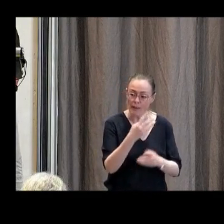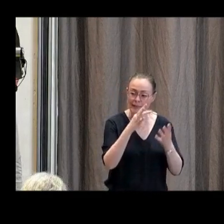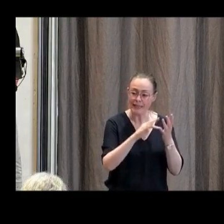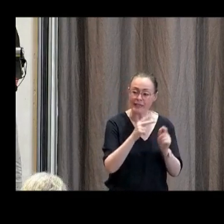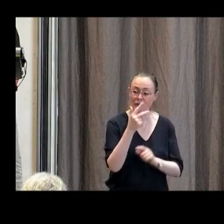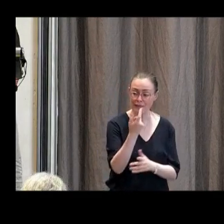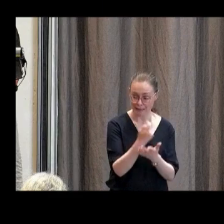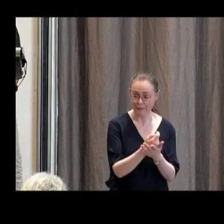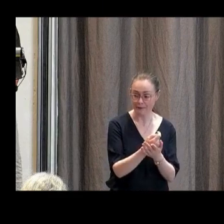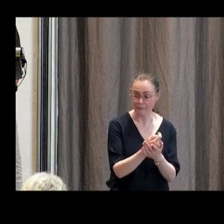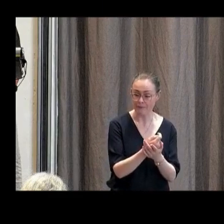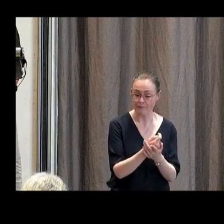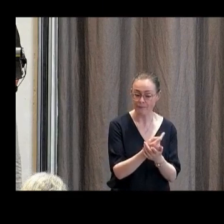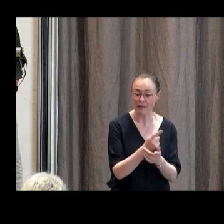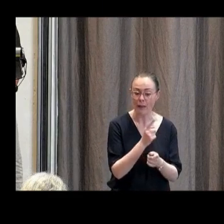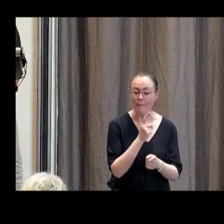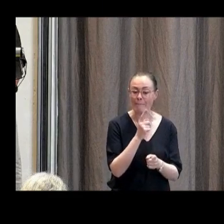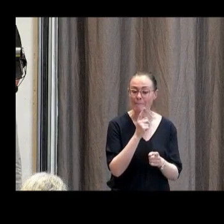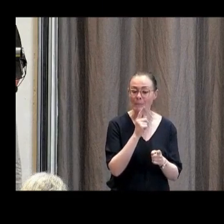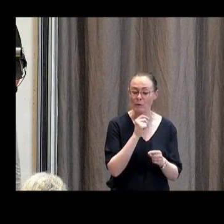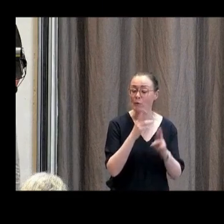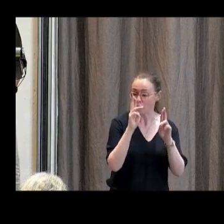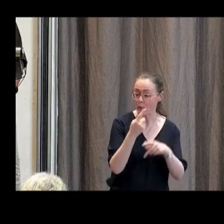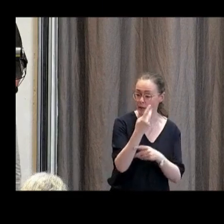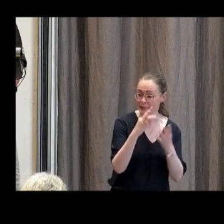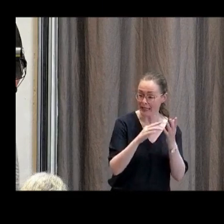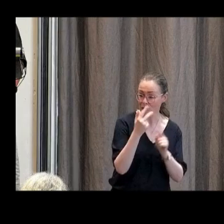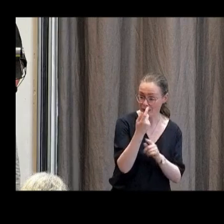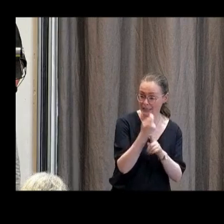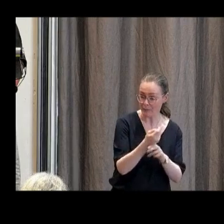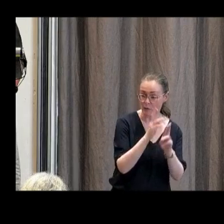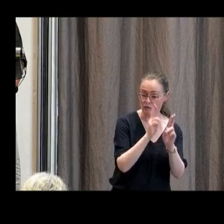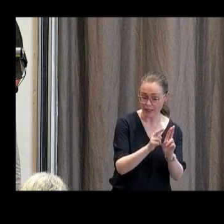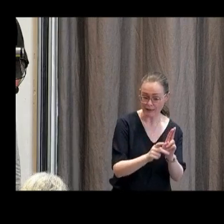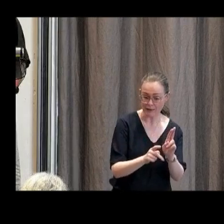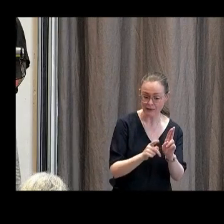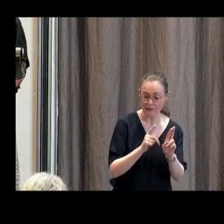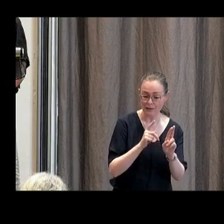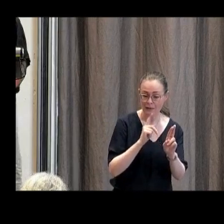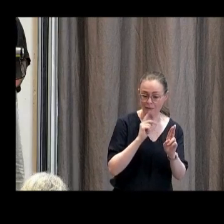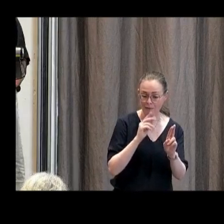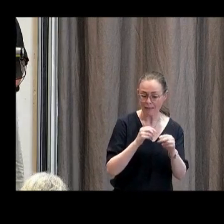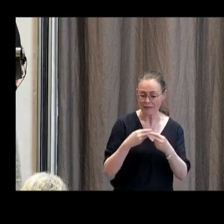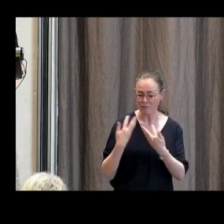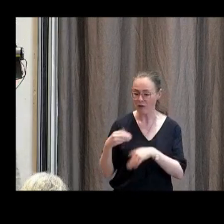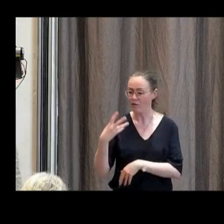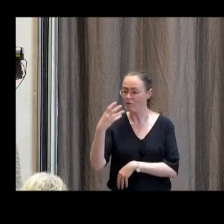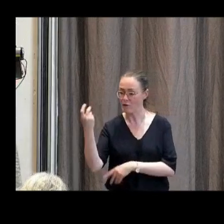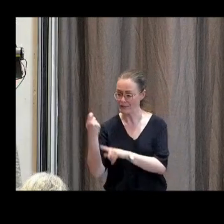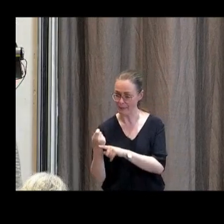193 times, but we're correct 193 times if we look at the top line of the data, and we're incorrect 40